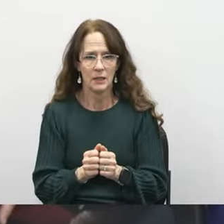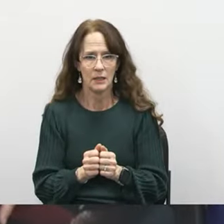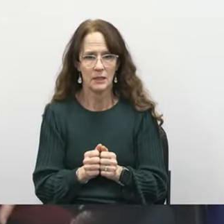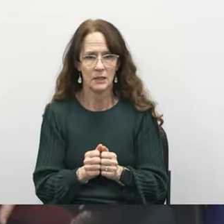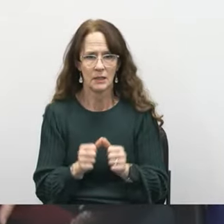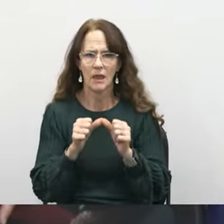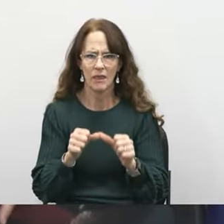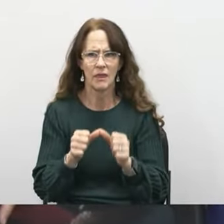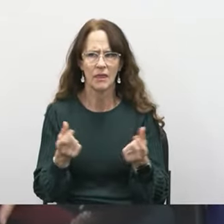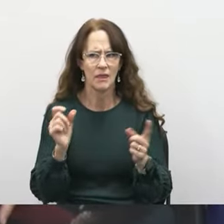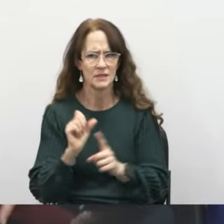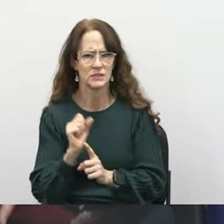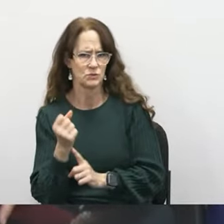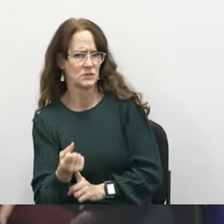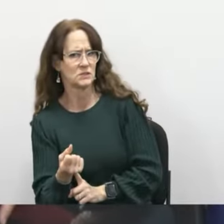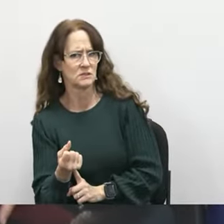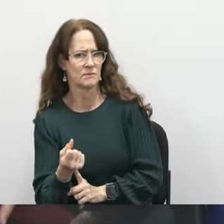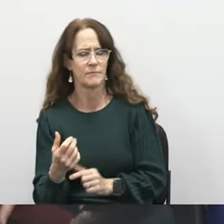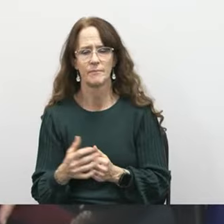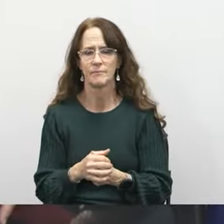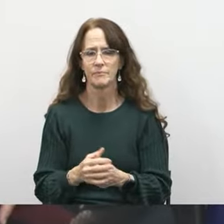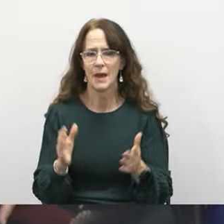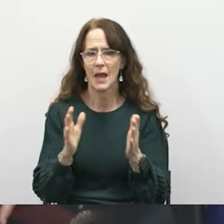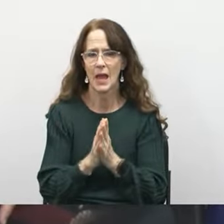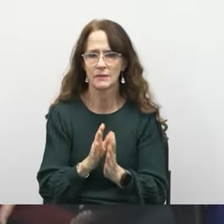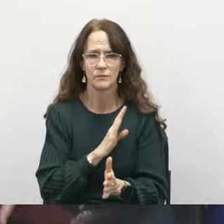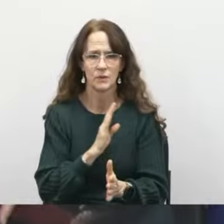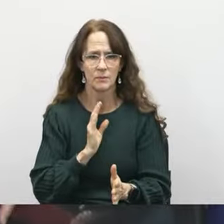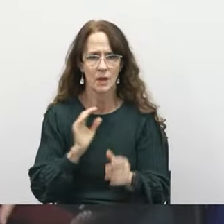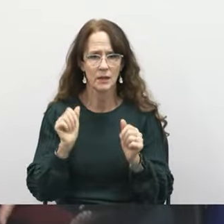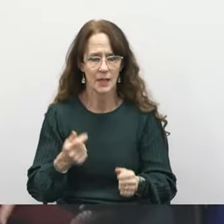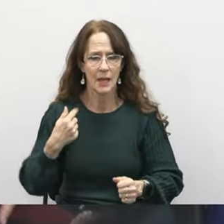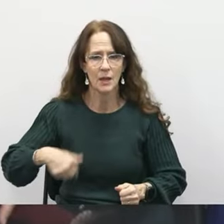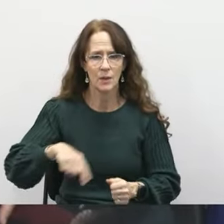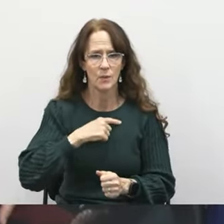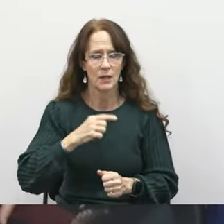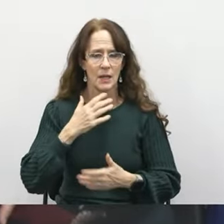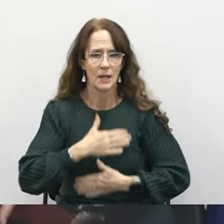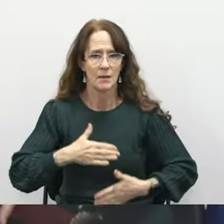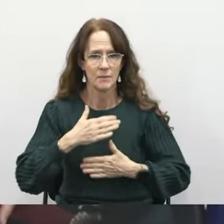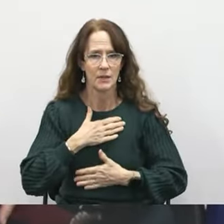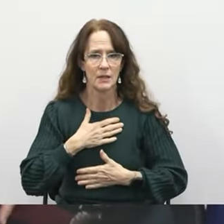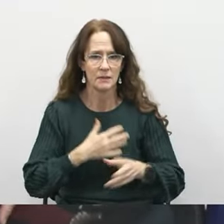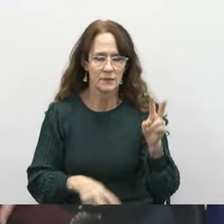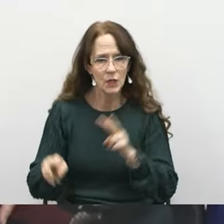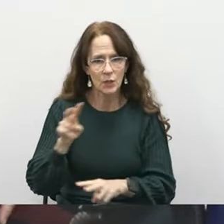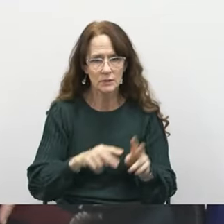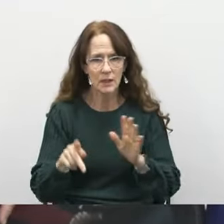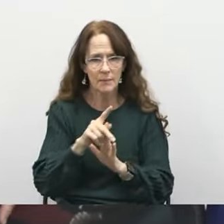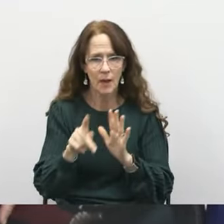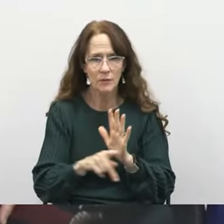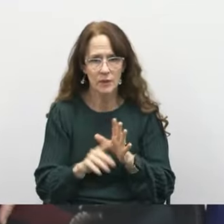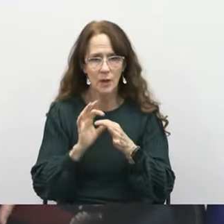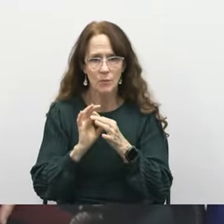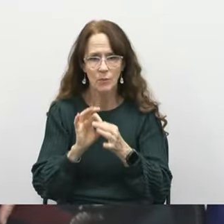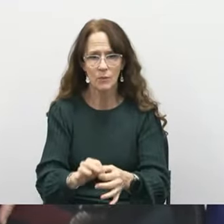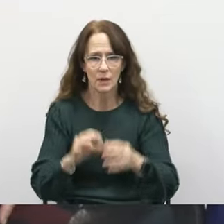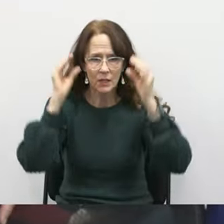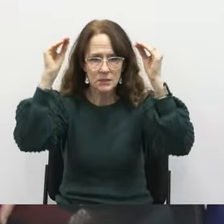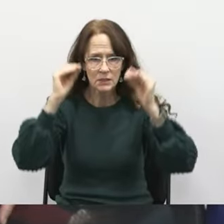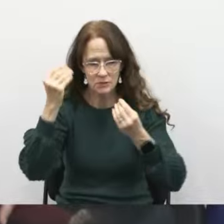extenuating circumstances. So my ask for the board is, can we please either revisit some policies regarding